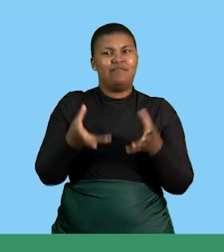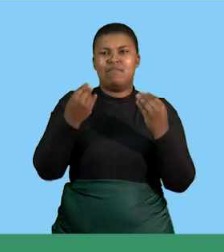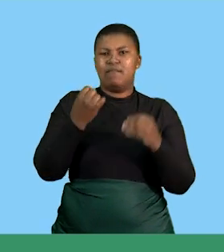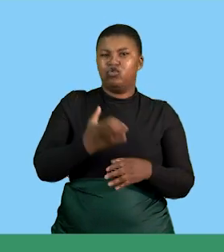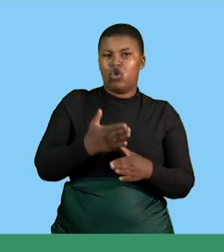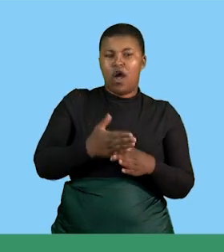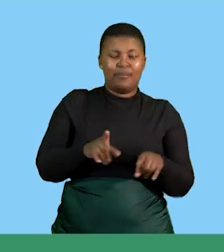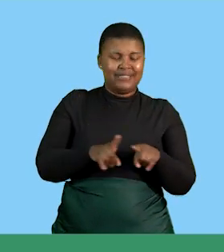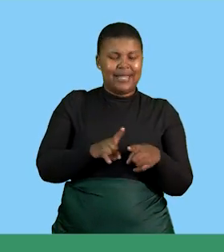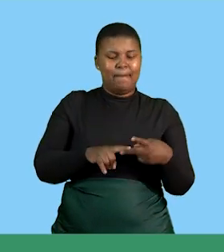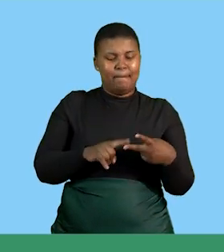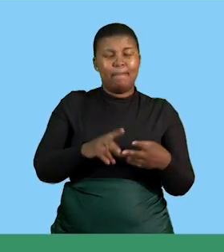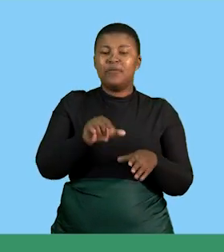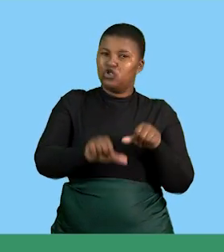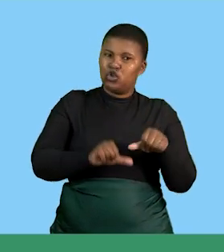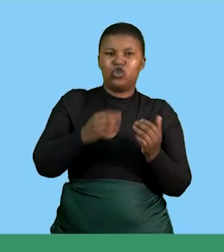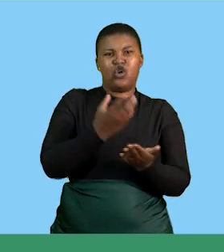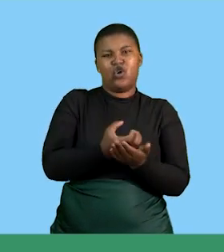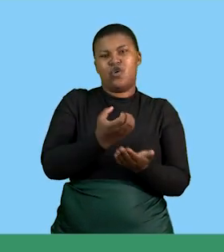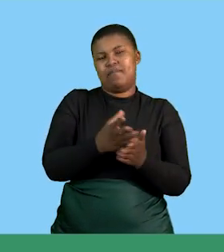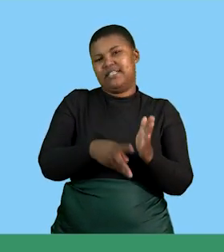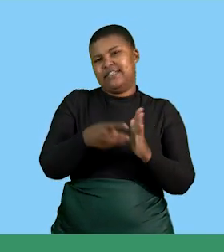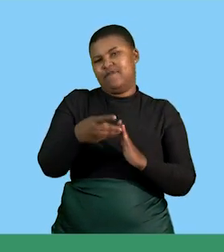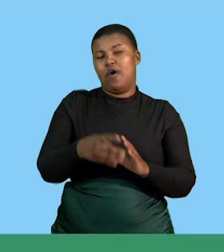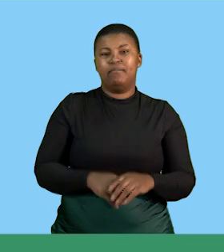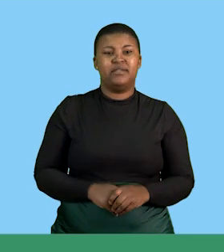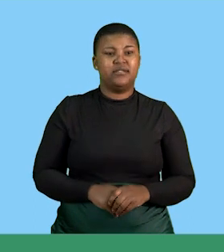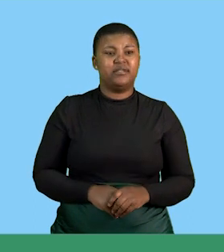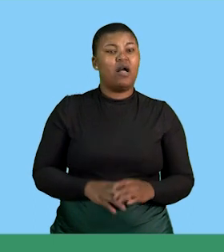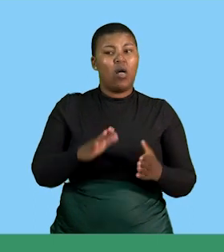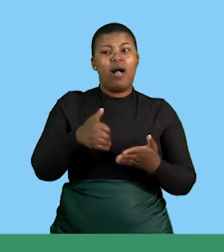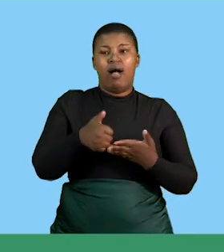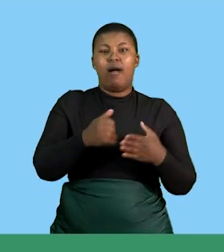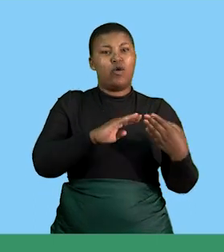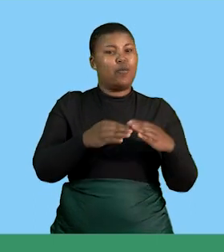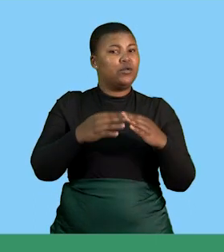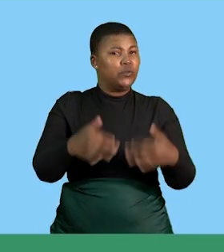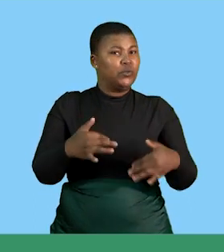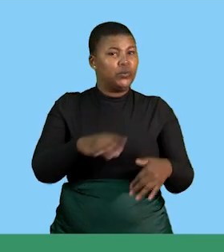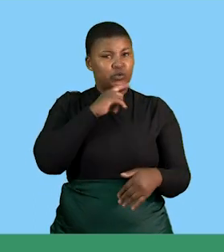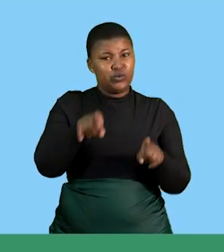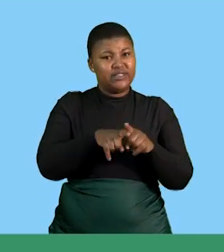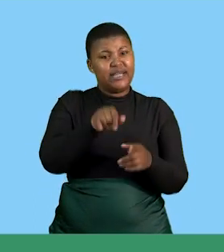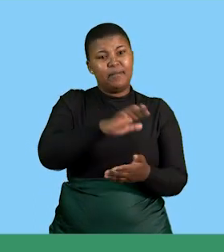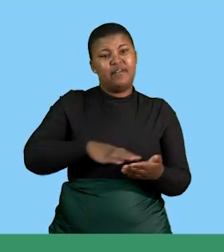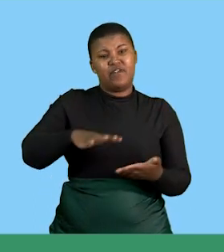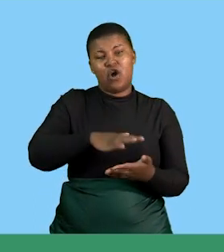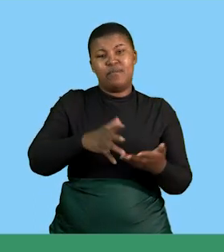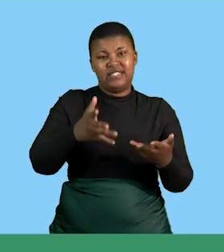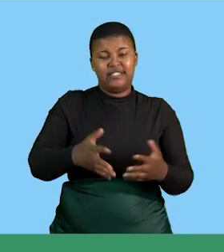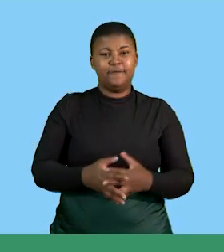well as socio-economic development, where they help the community and the environment in that